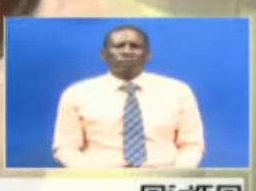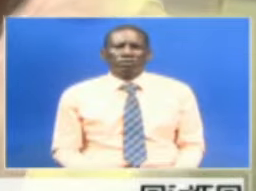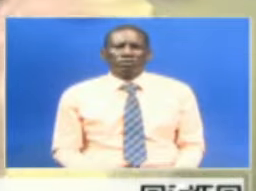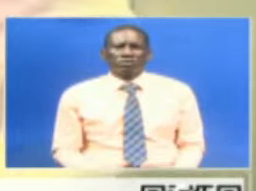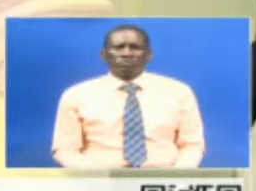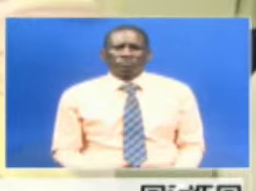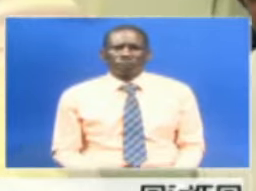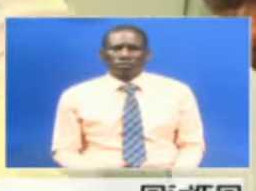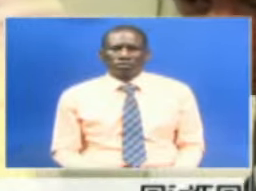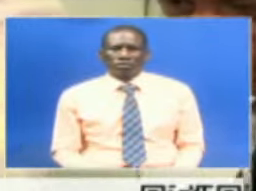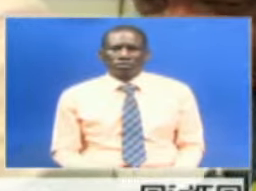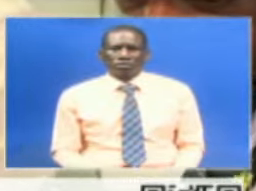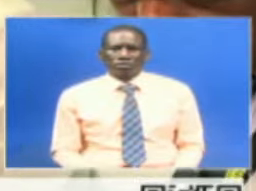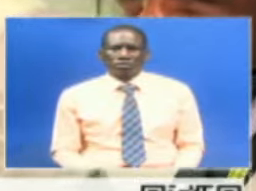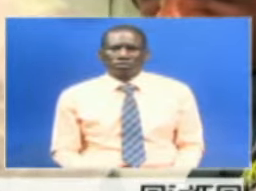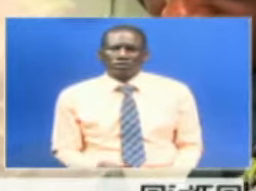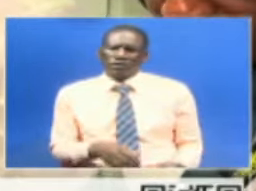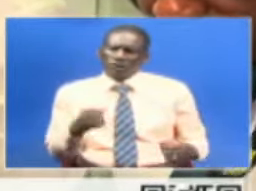Of